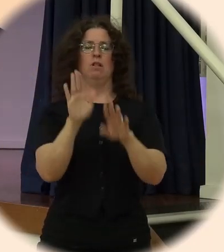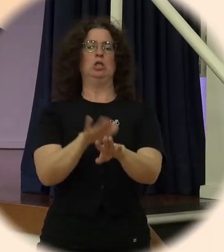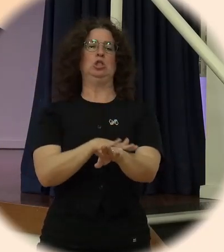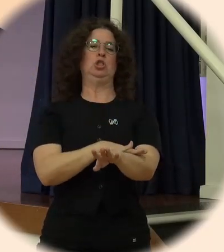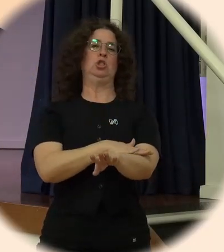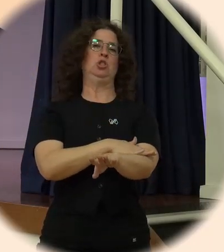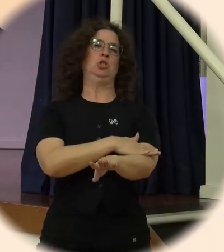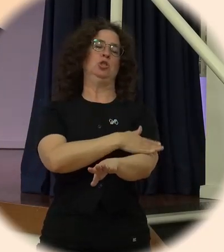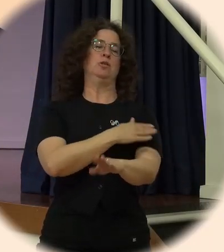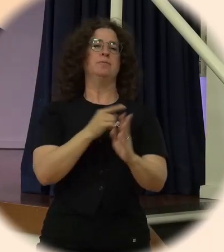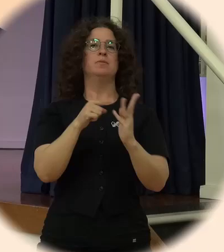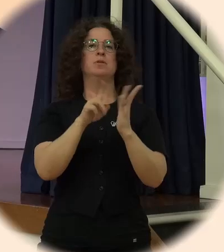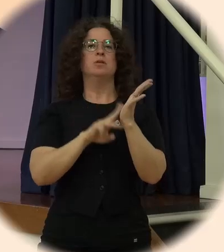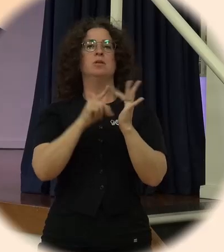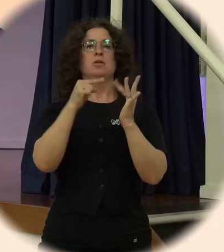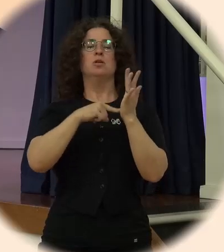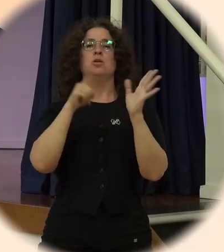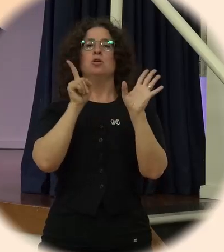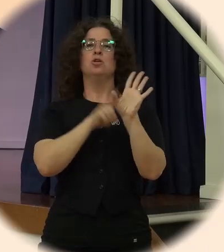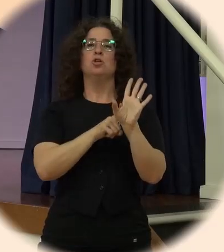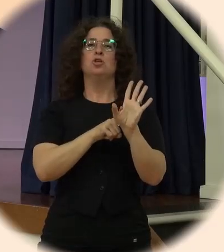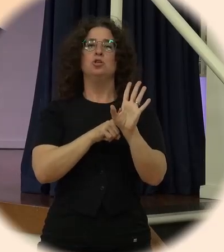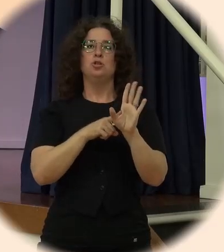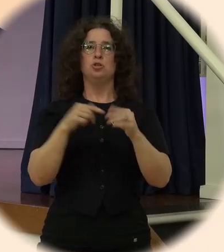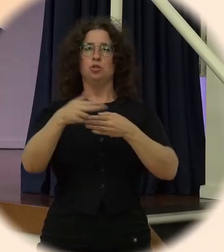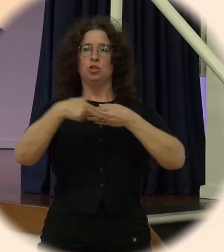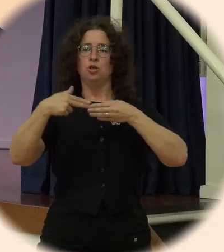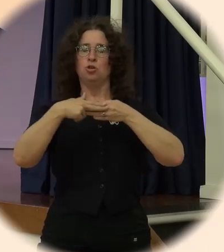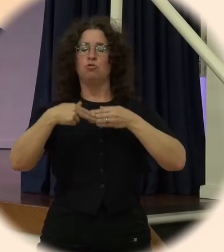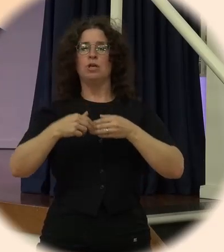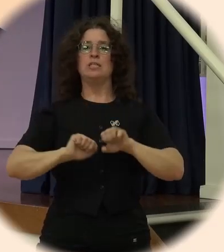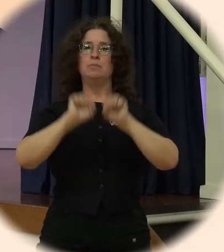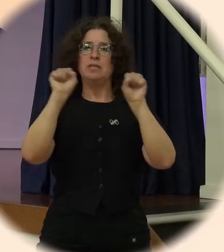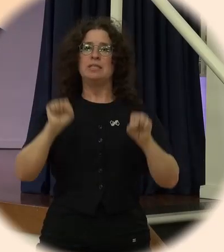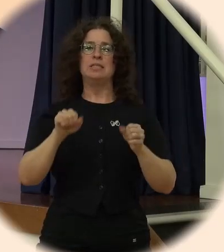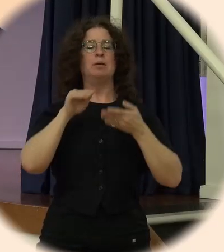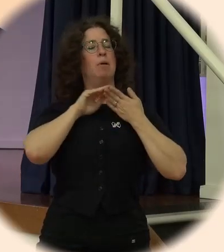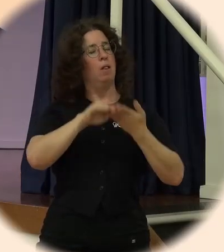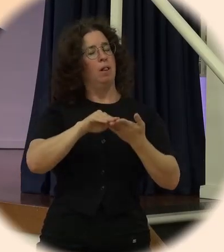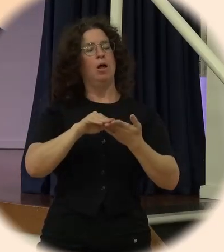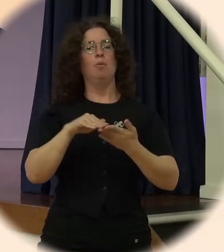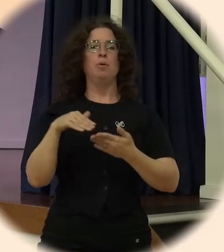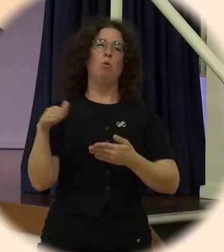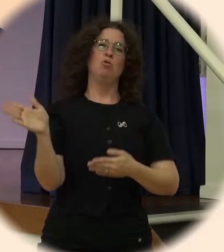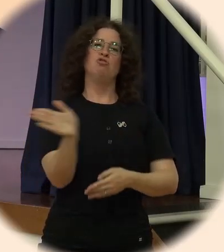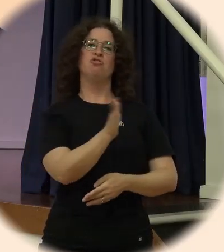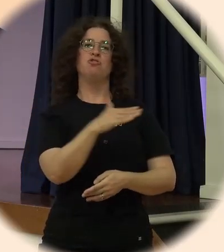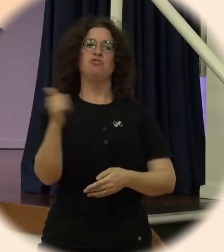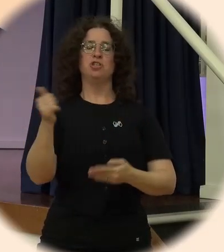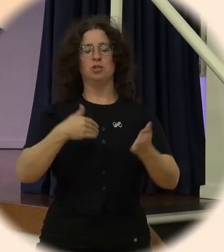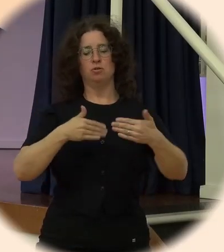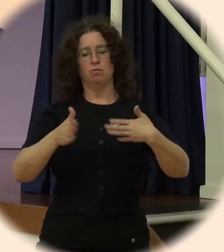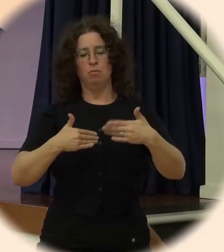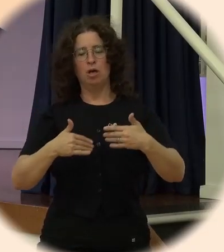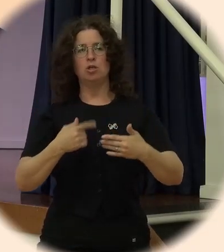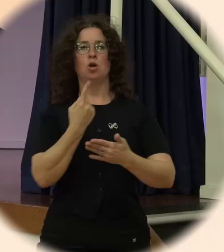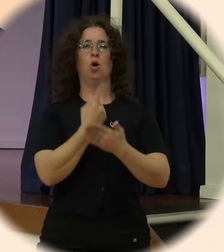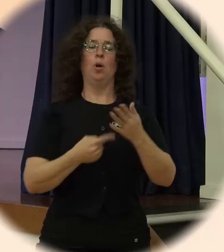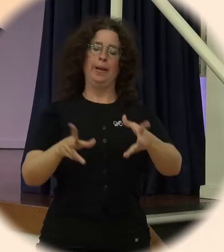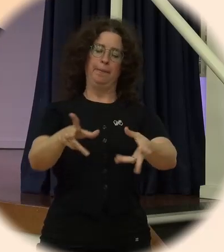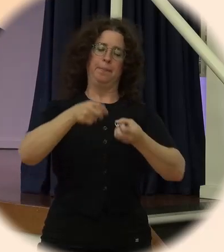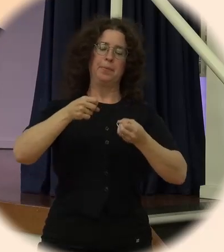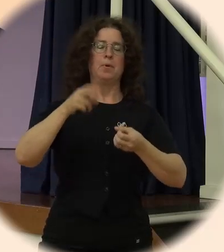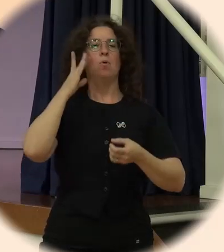The Unity Addressable Asset System offers a smarter solution. It lets you manage assets more efficiently, load them only when you need them, and